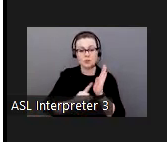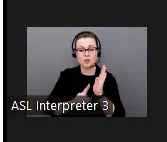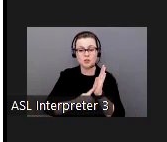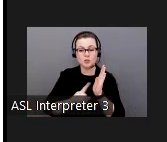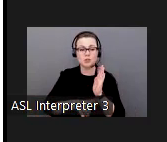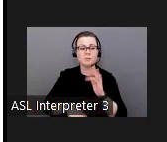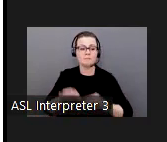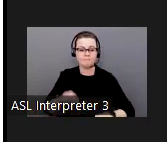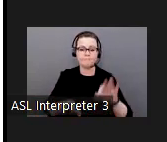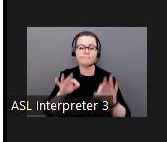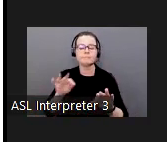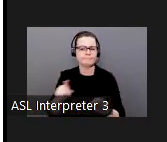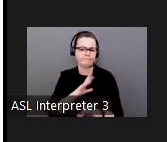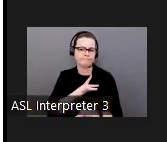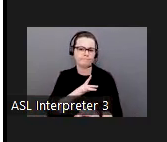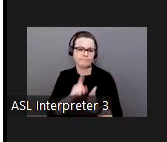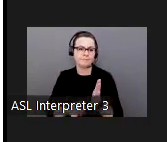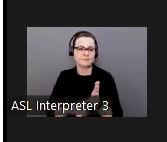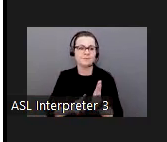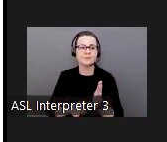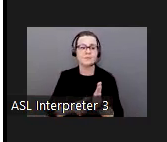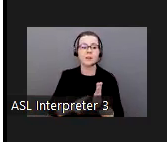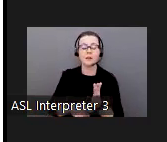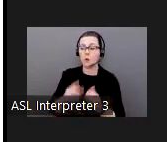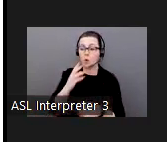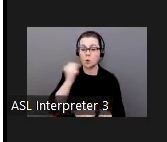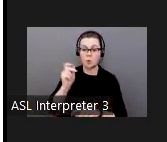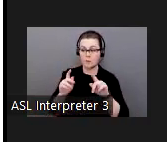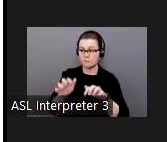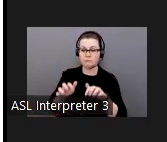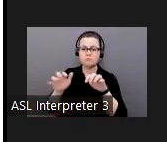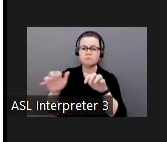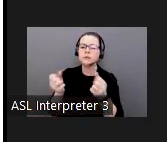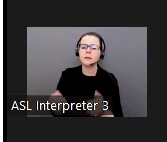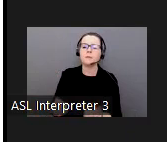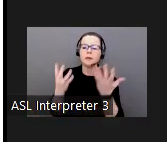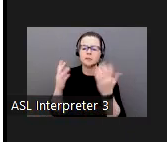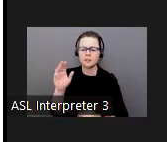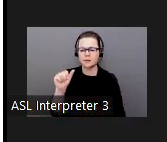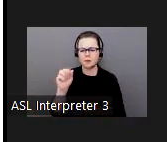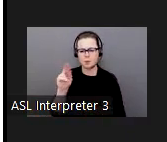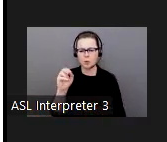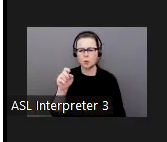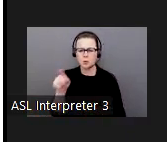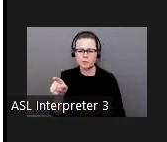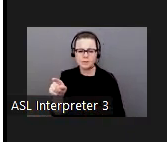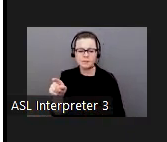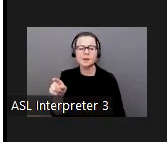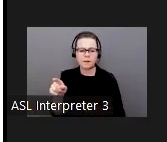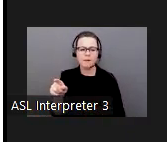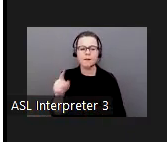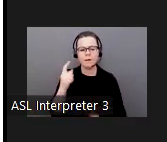at the prevalence of abuse of older people and point to a couple of things when they're talking about risk